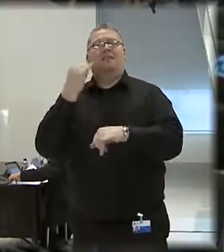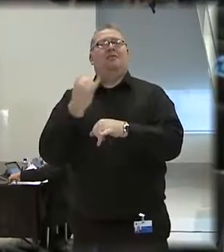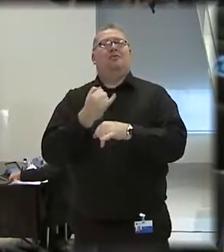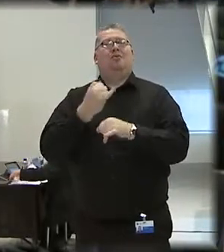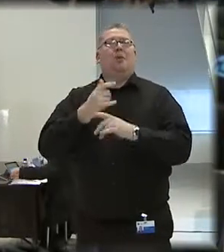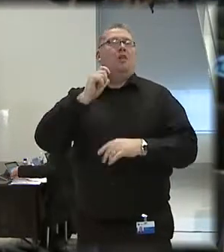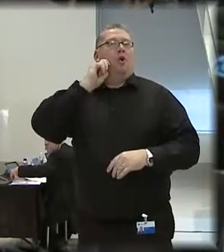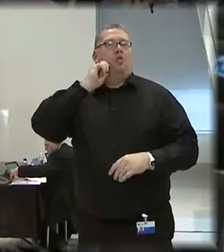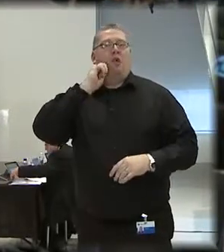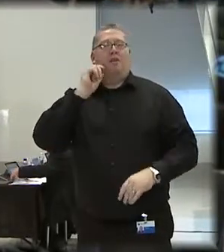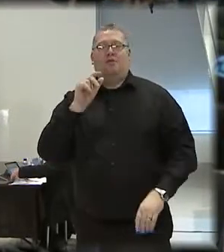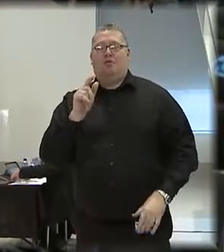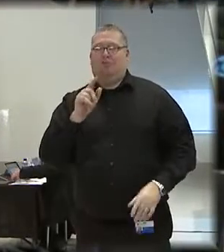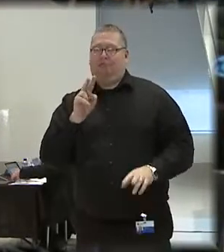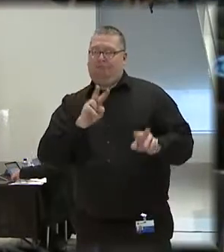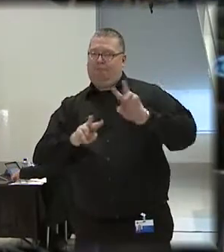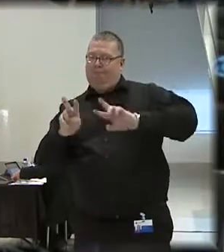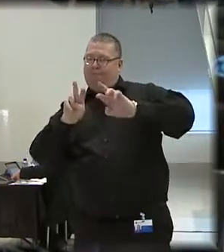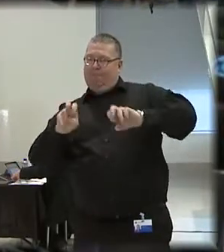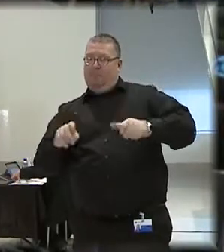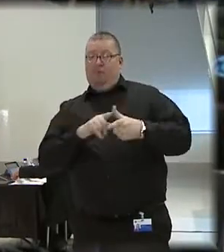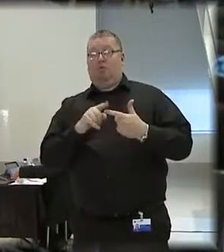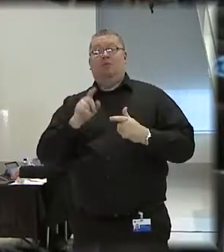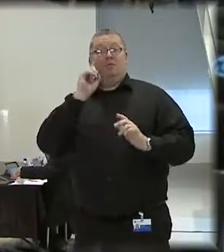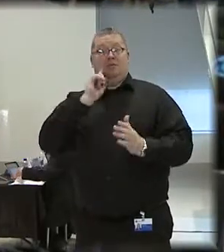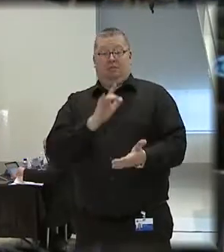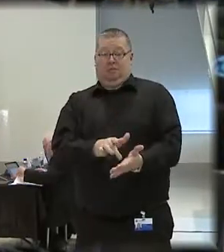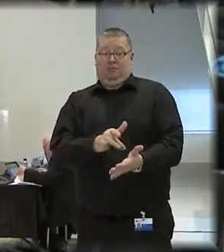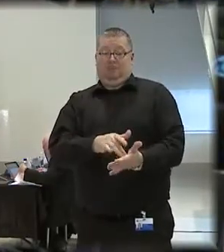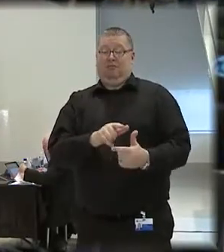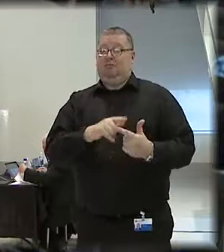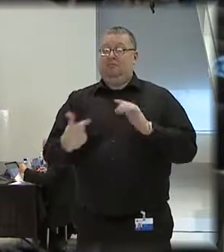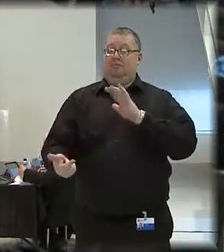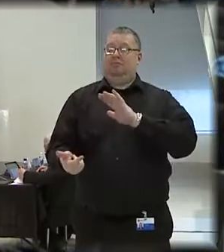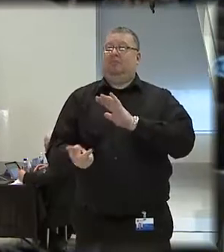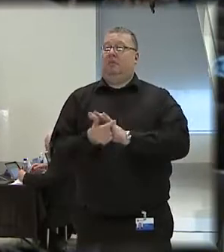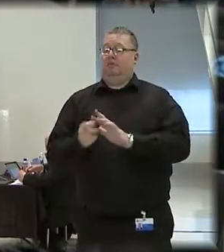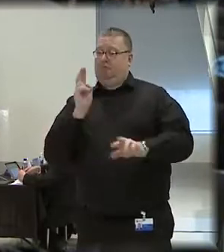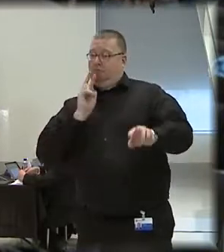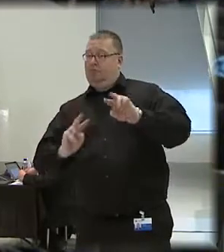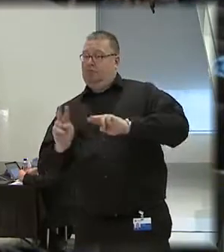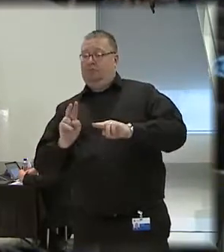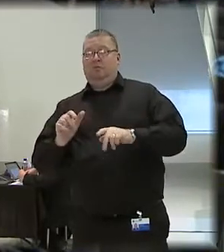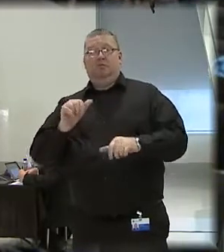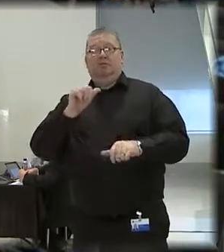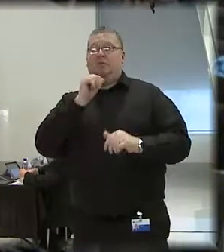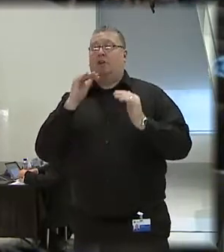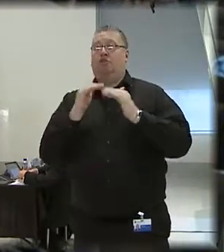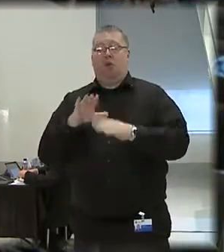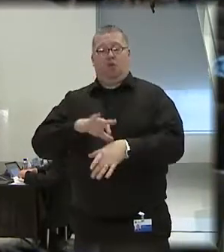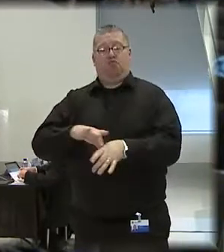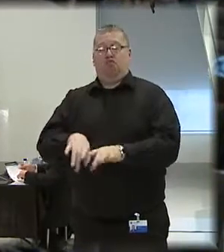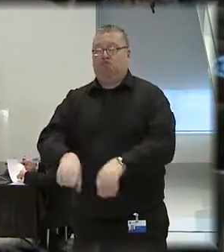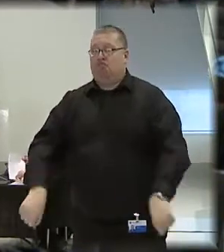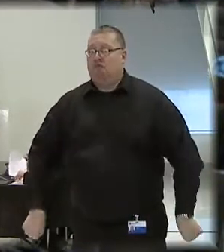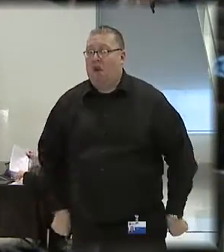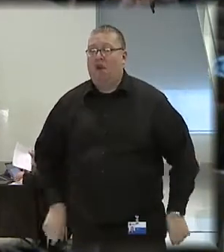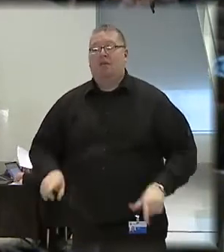racial profiling, to sexual abuse, illegal surveillance, unjust arrests, the killing of civilians, and mass